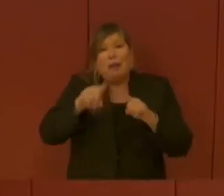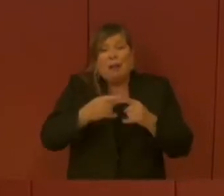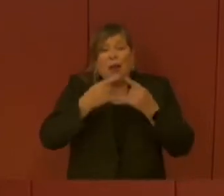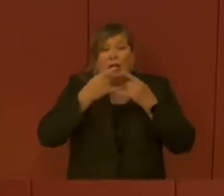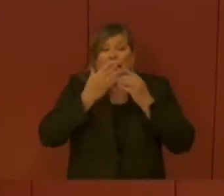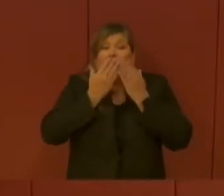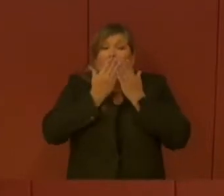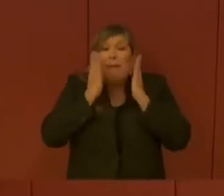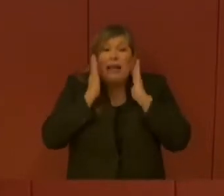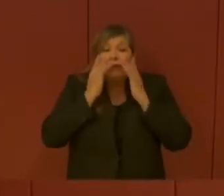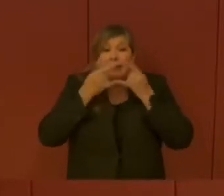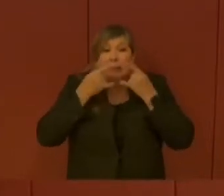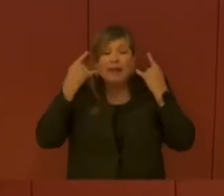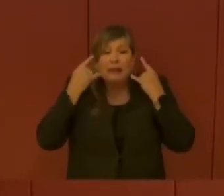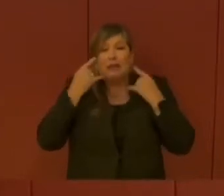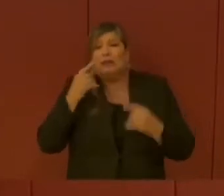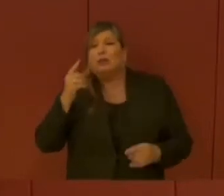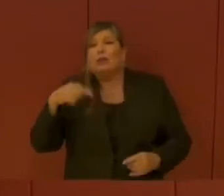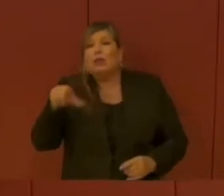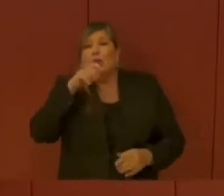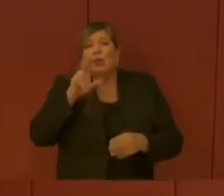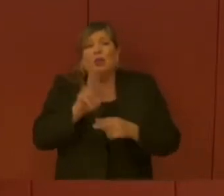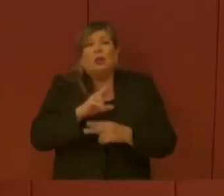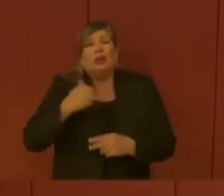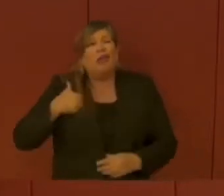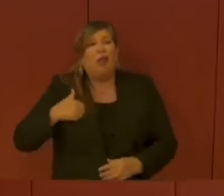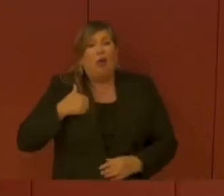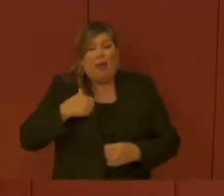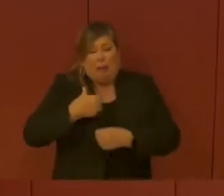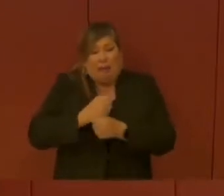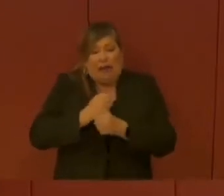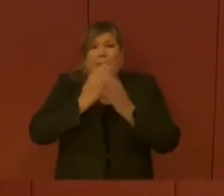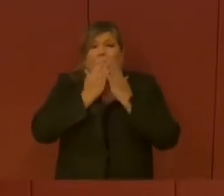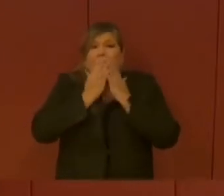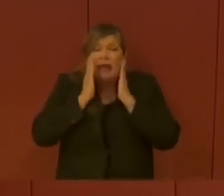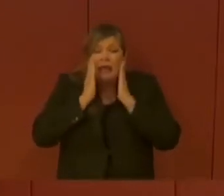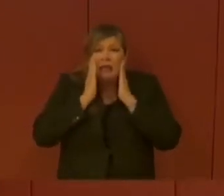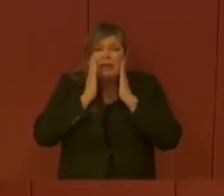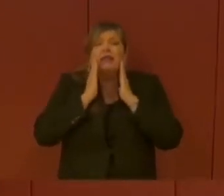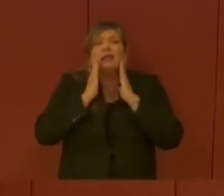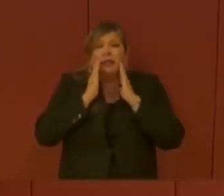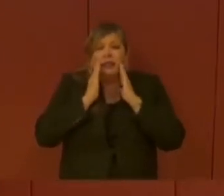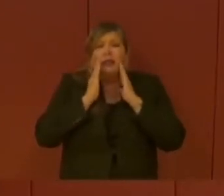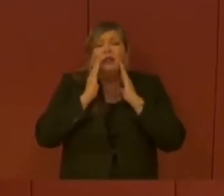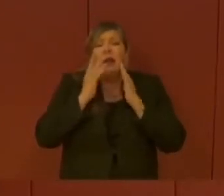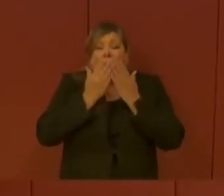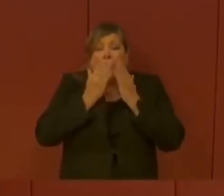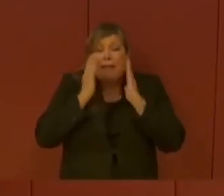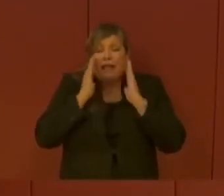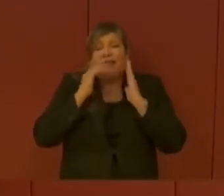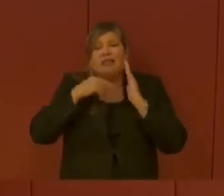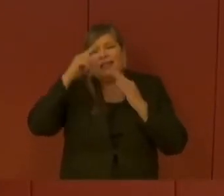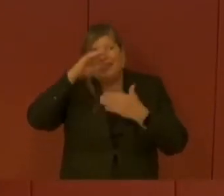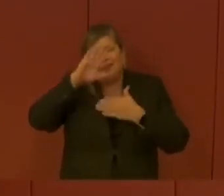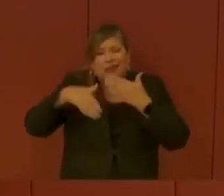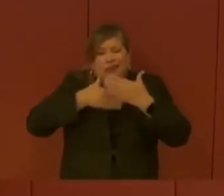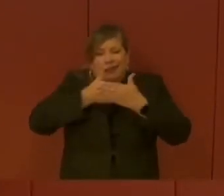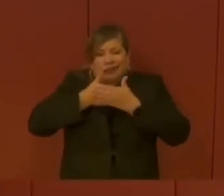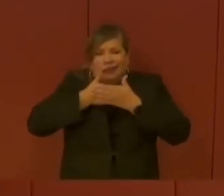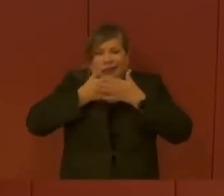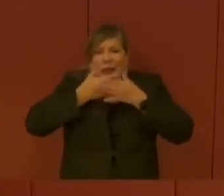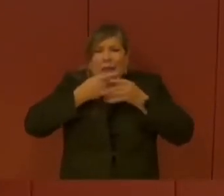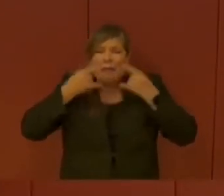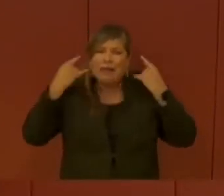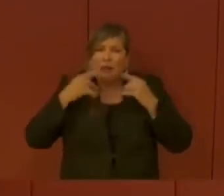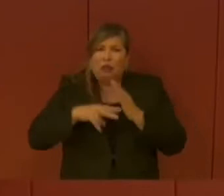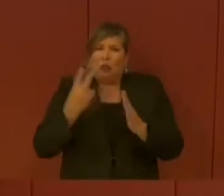people, particularly those that use cloth masks, to consider using an additional mask and double masking. If you're